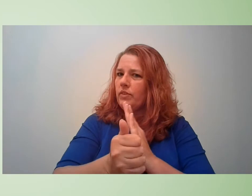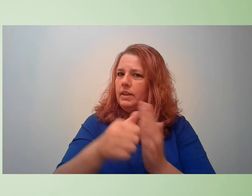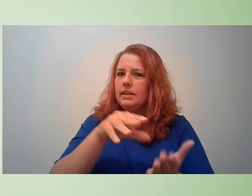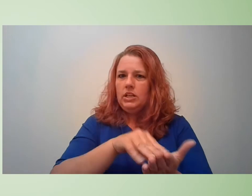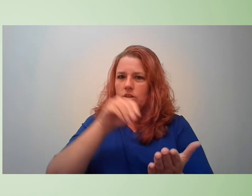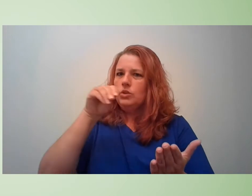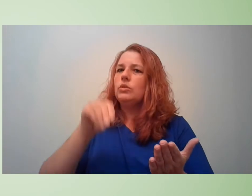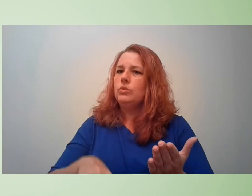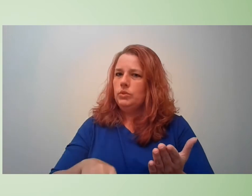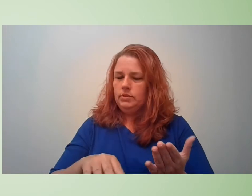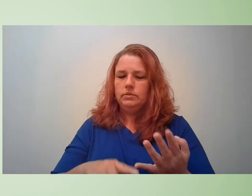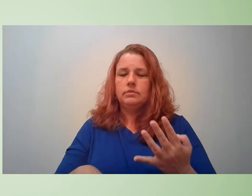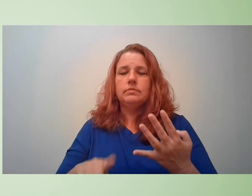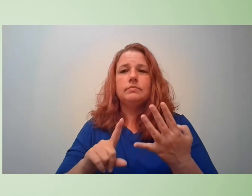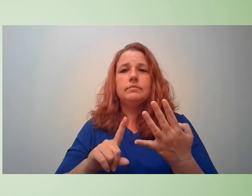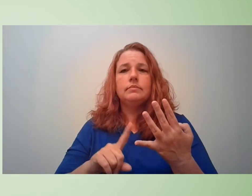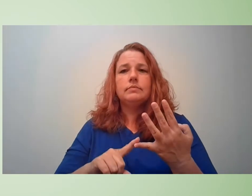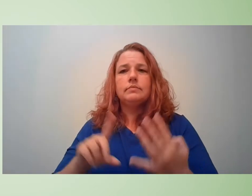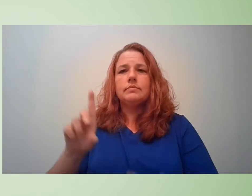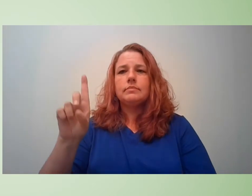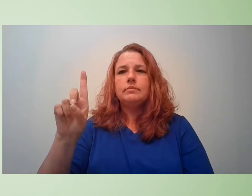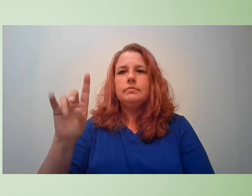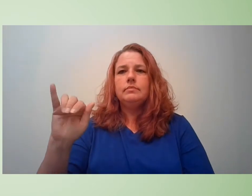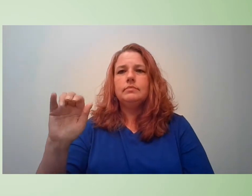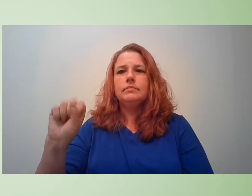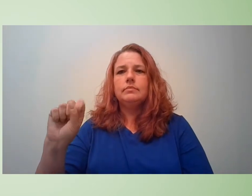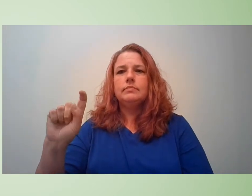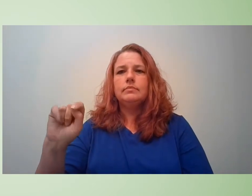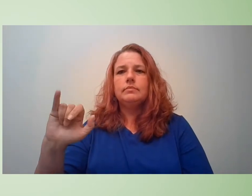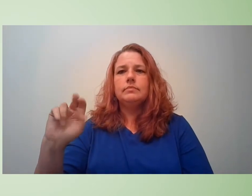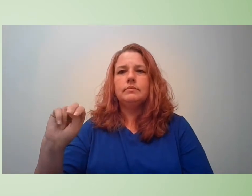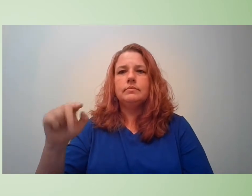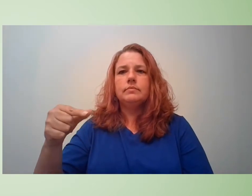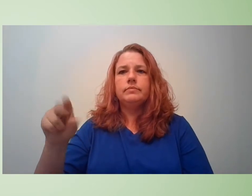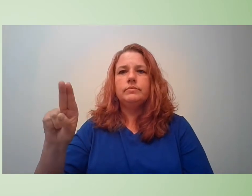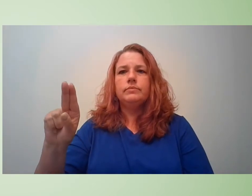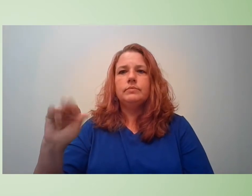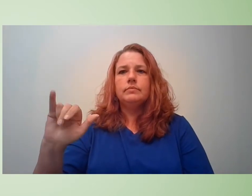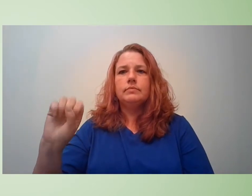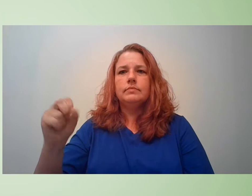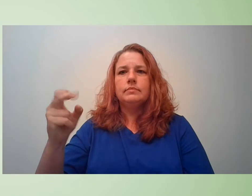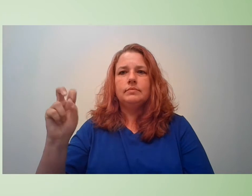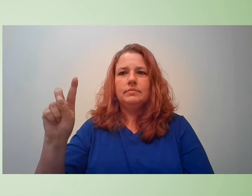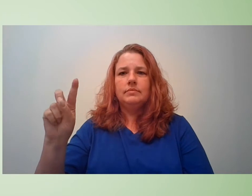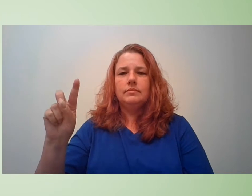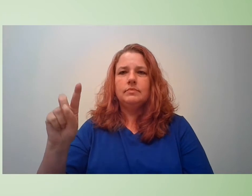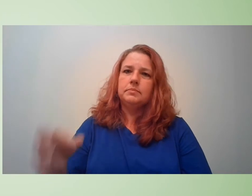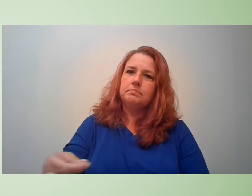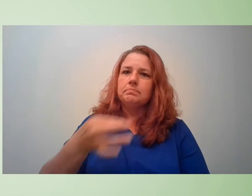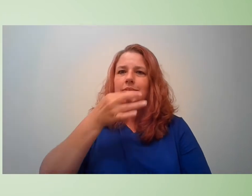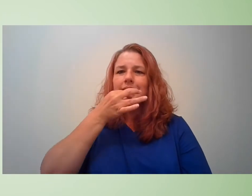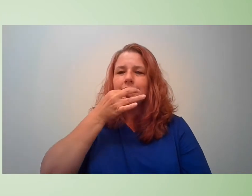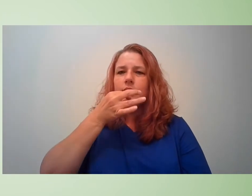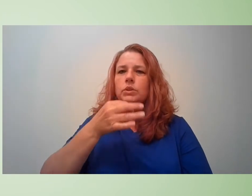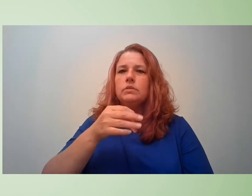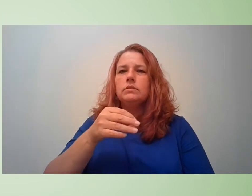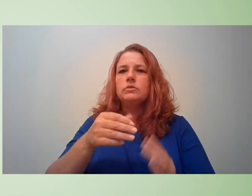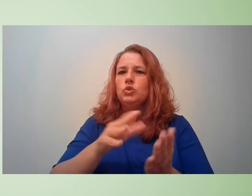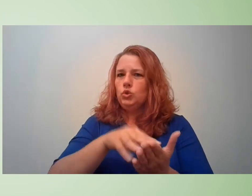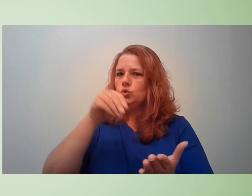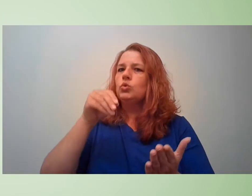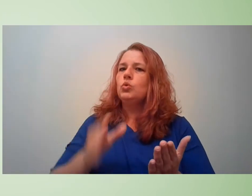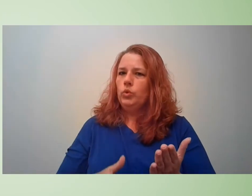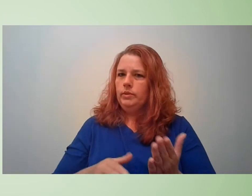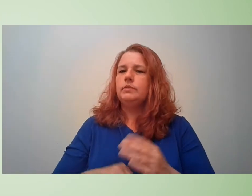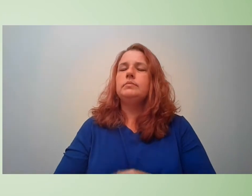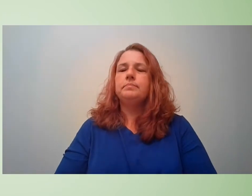area. A distinguished learner excels. For more information and resources you can use at home with your child, visit the